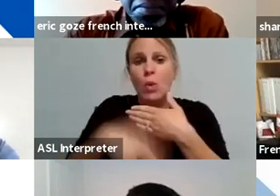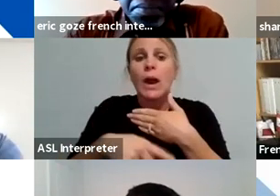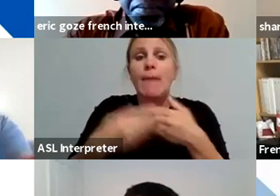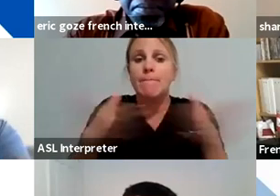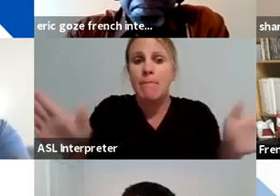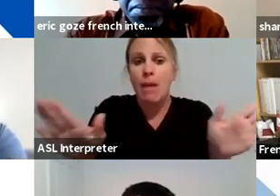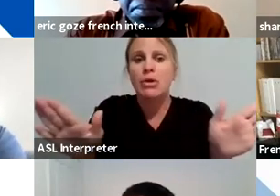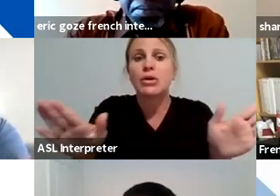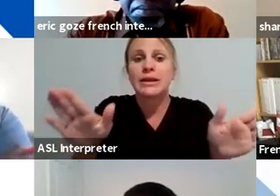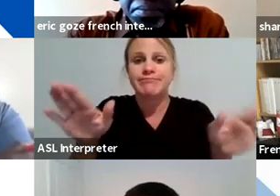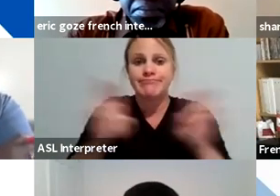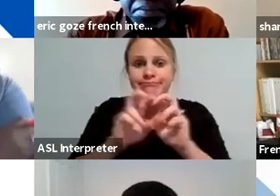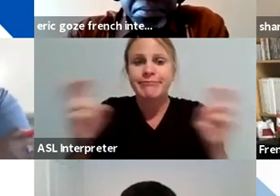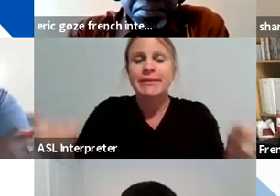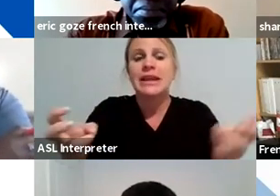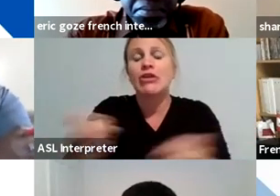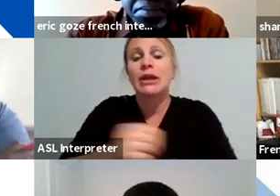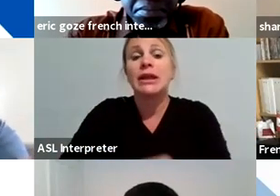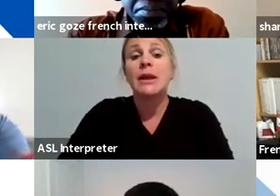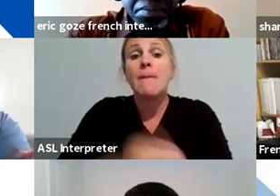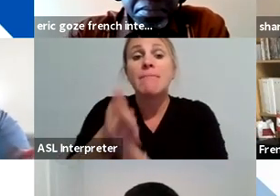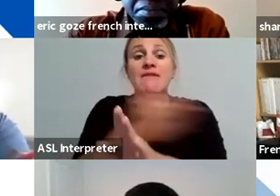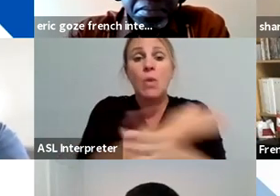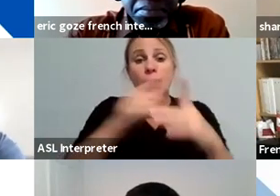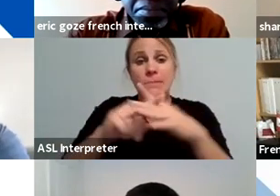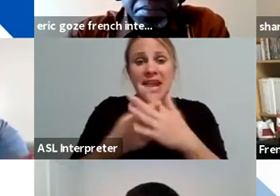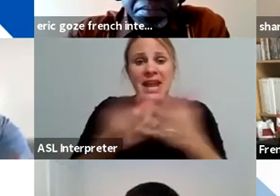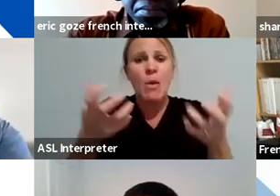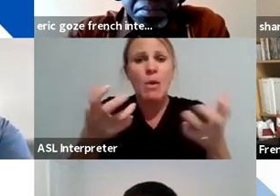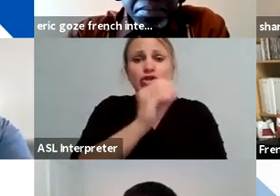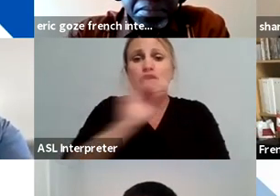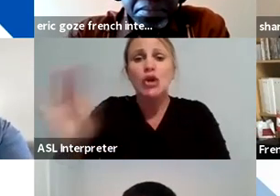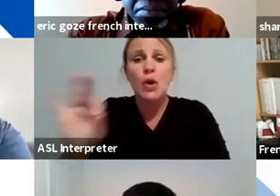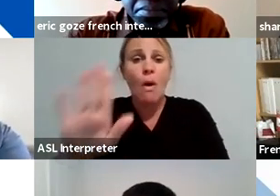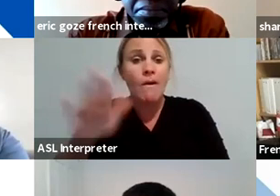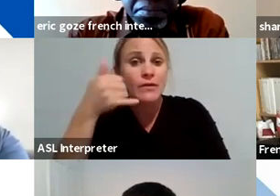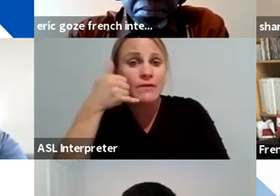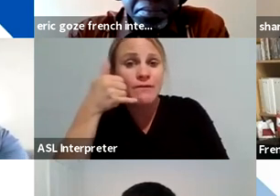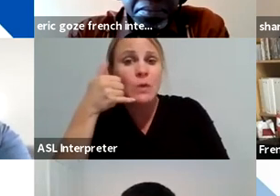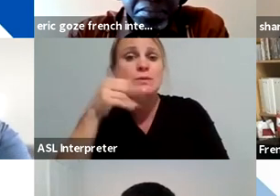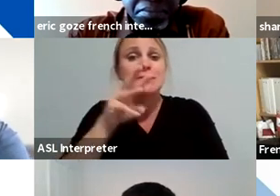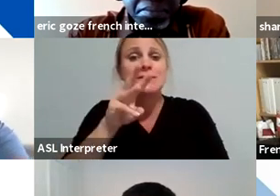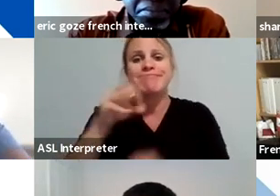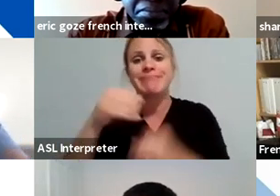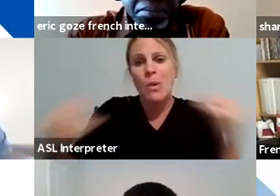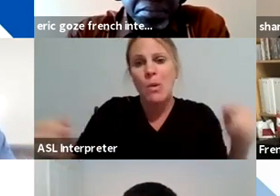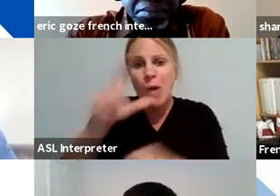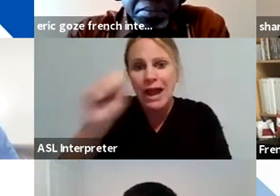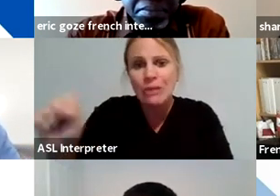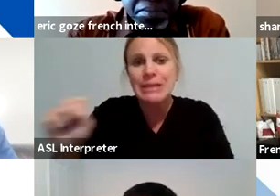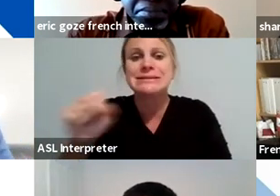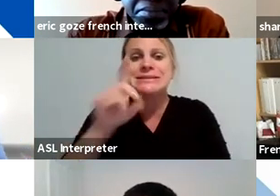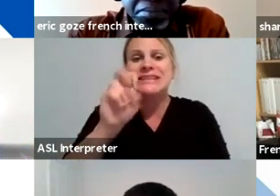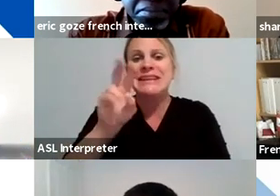begin, I would like to ask everyone to turn off your wireless communication devices to avoid interfering with our meeting.